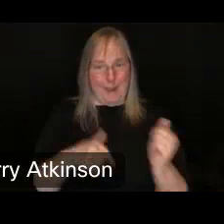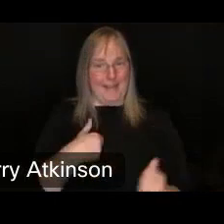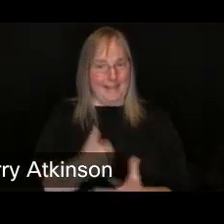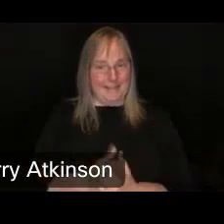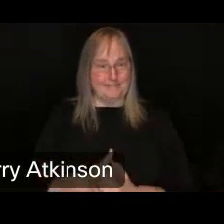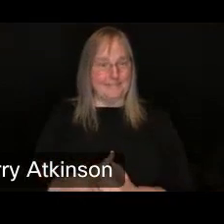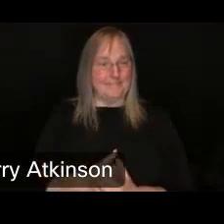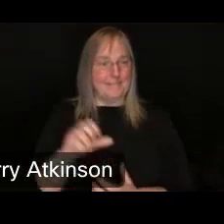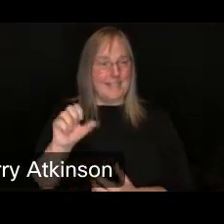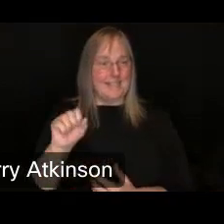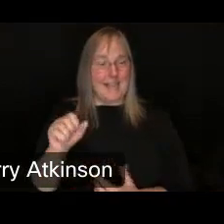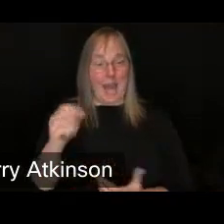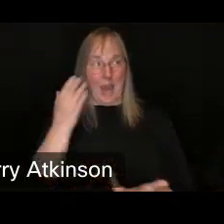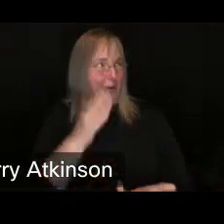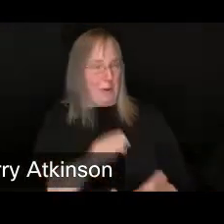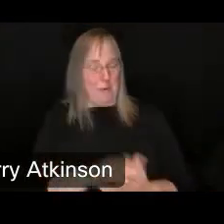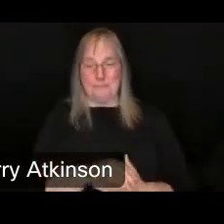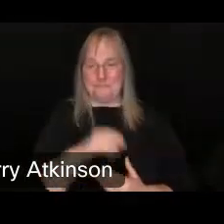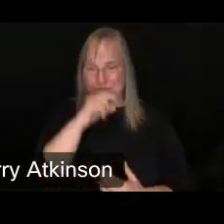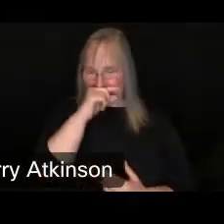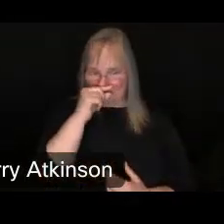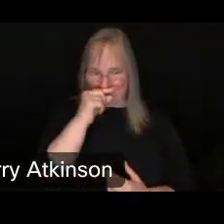Steve. I don't know.